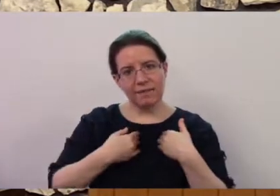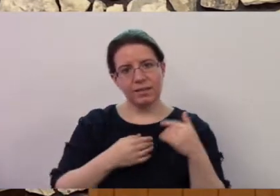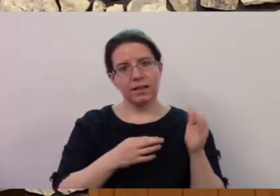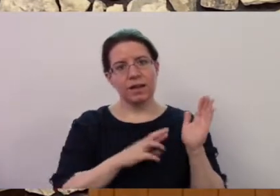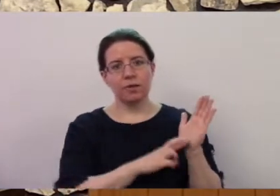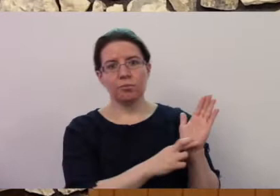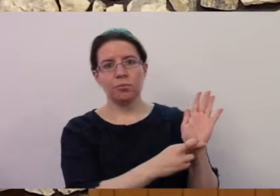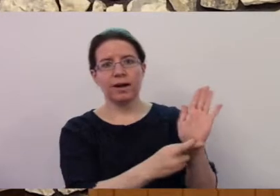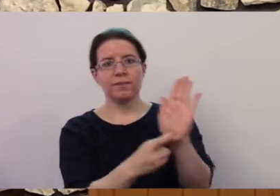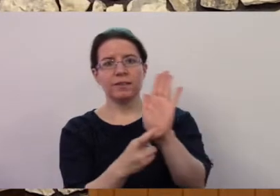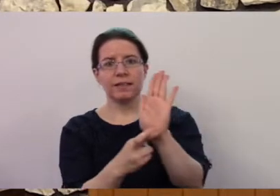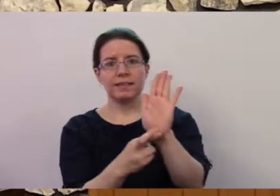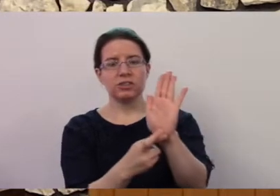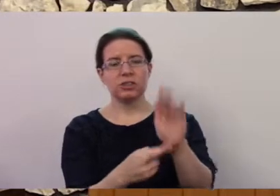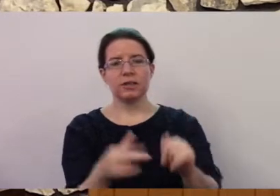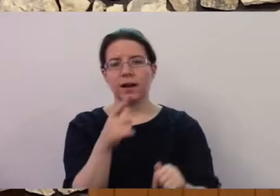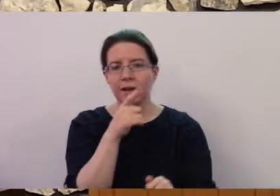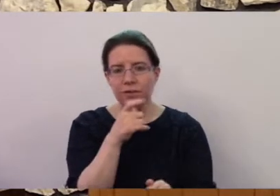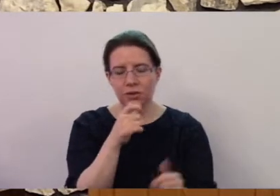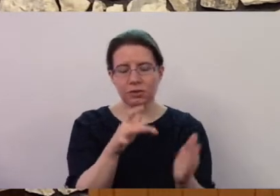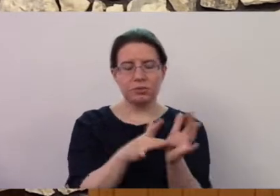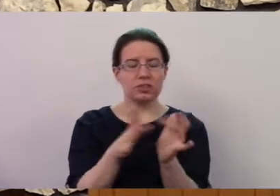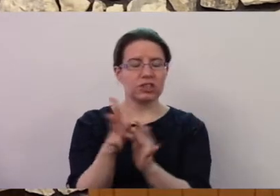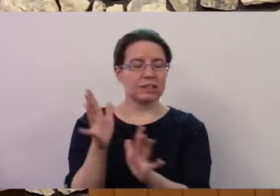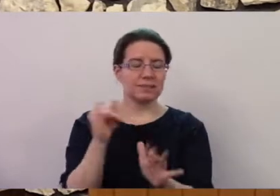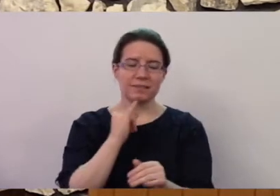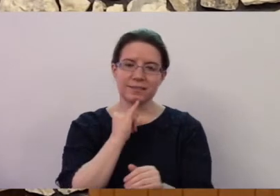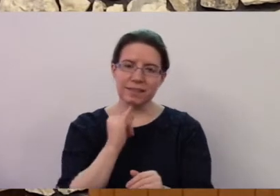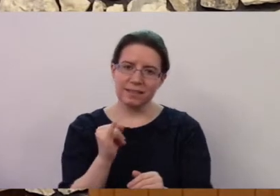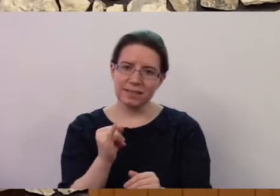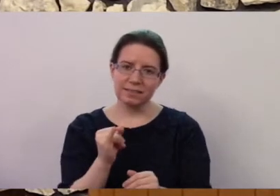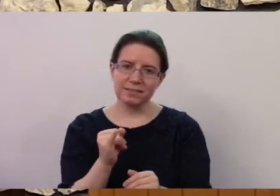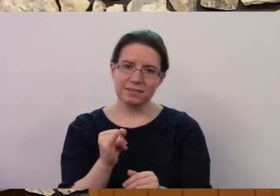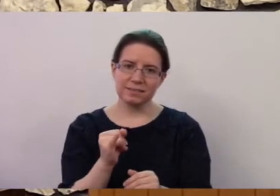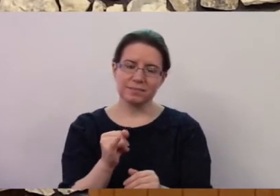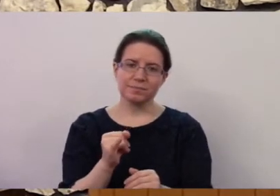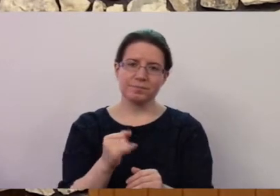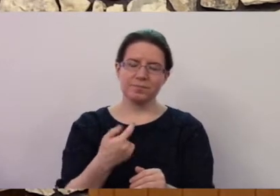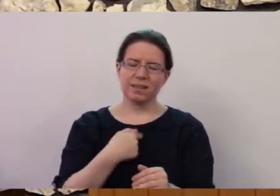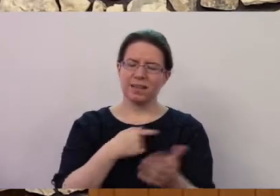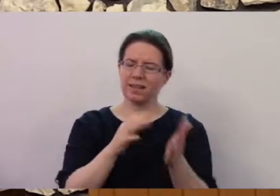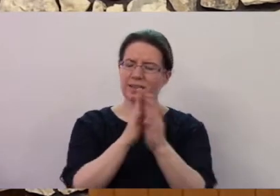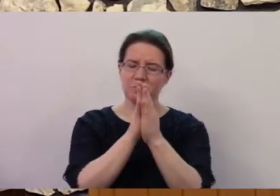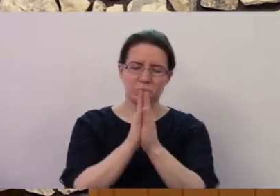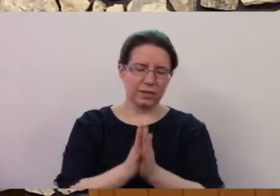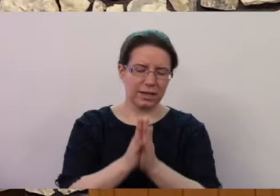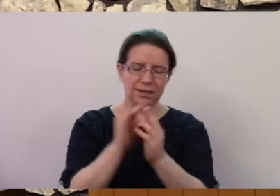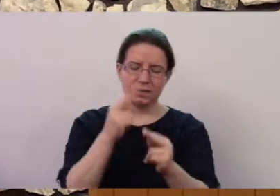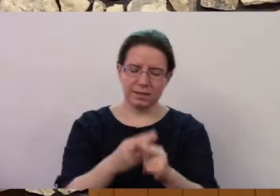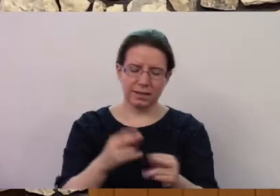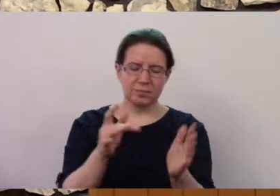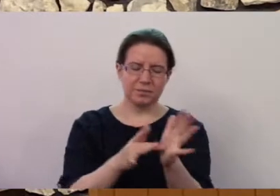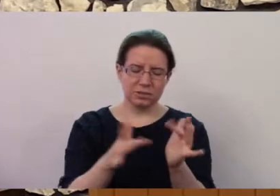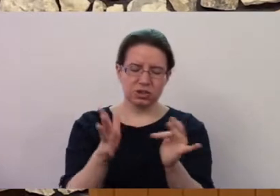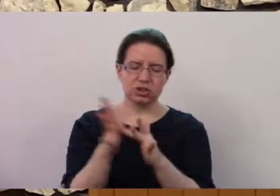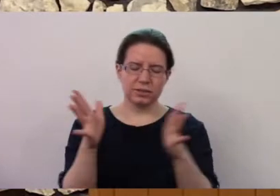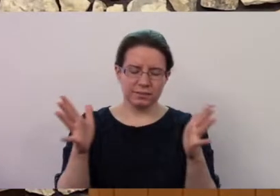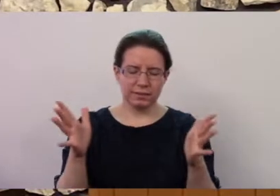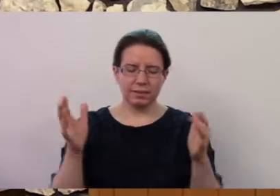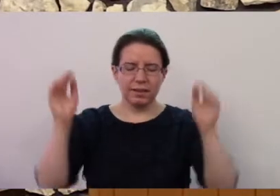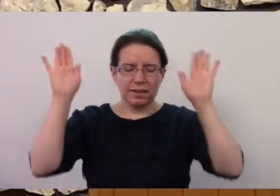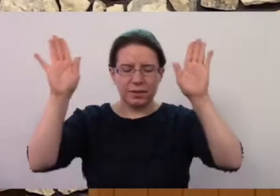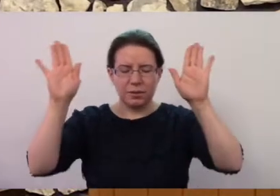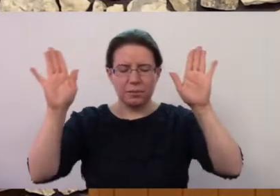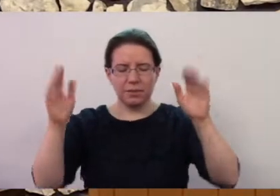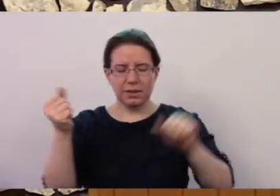revelation of who Jesus is right, to really grasp who he is. Amen. Hallelujah. And I pray in the name of Jesus